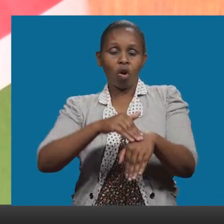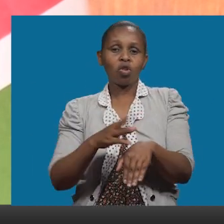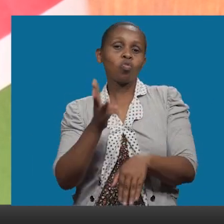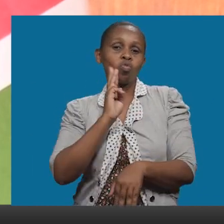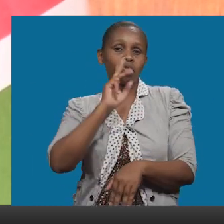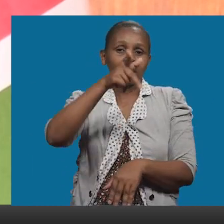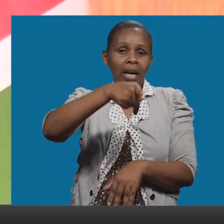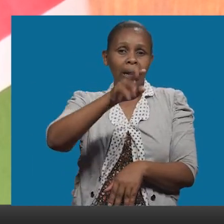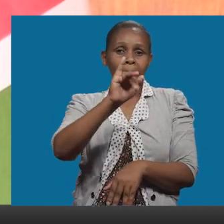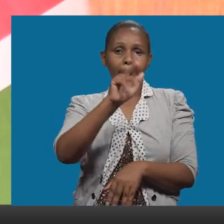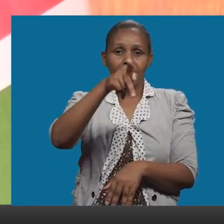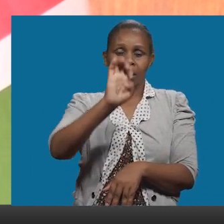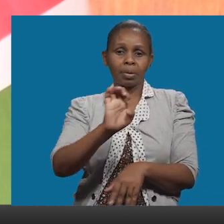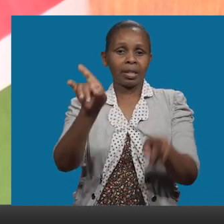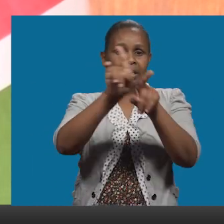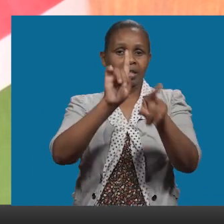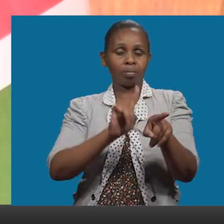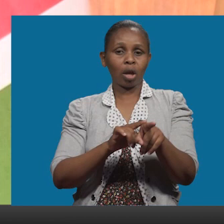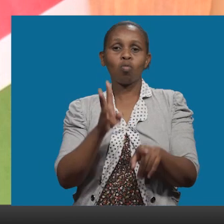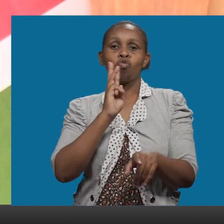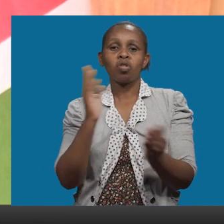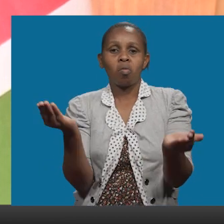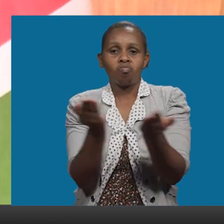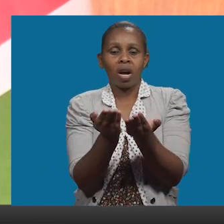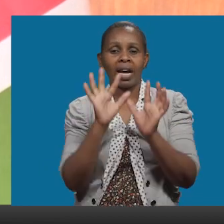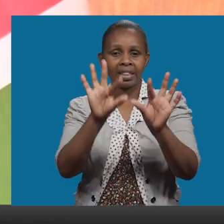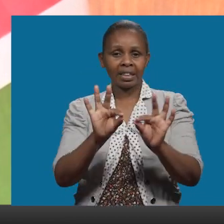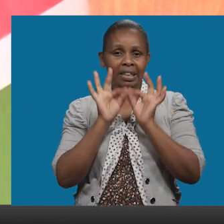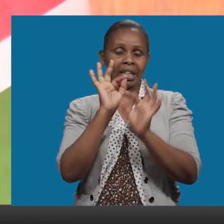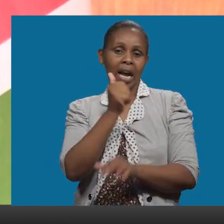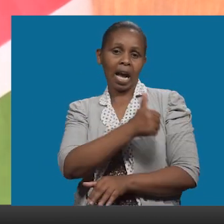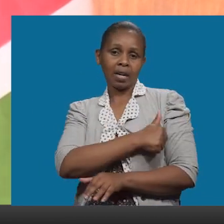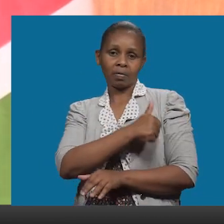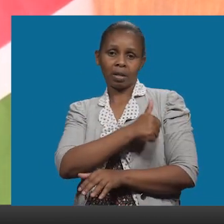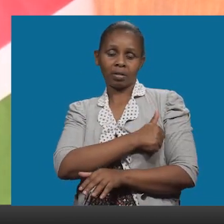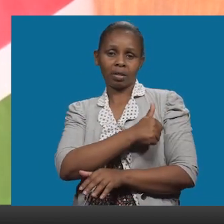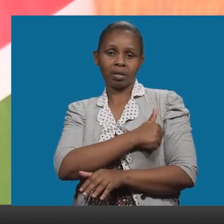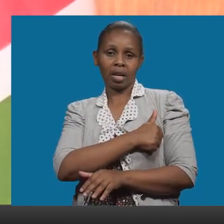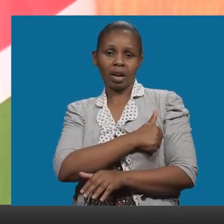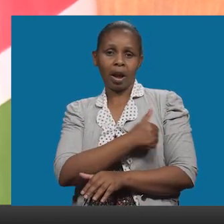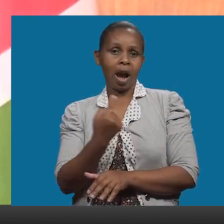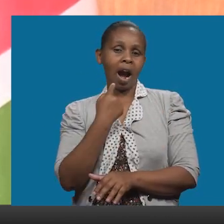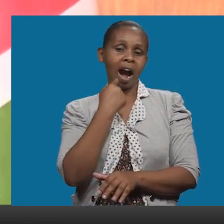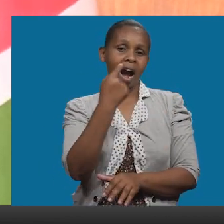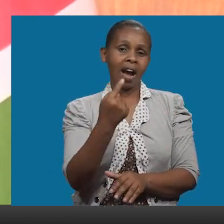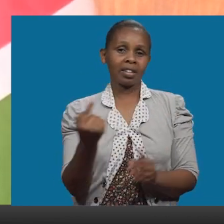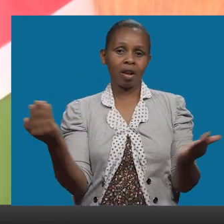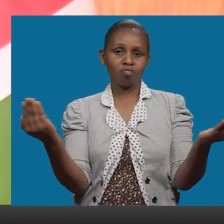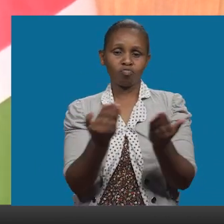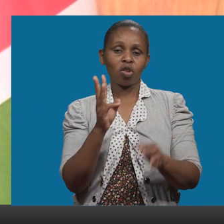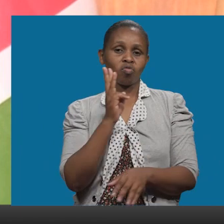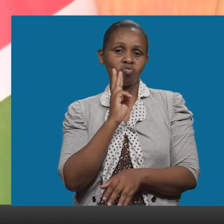water ponds, in dams, and also take advantage of the 100